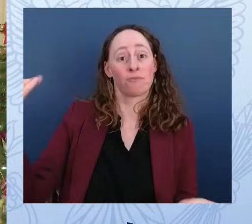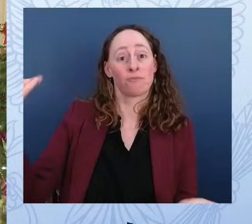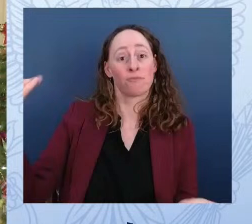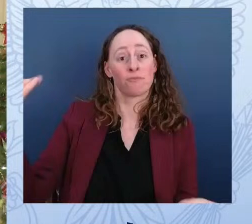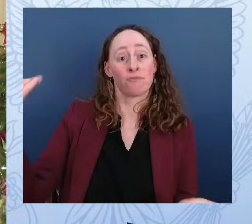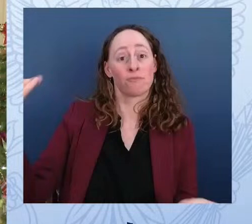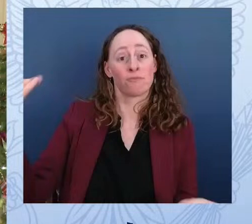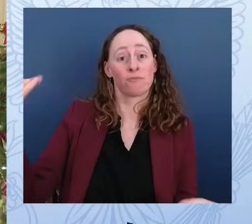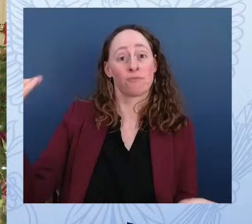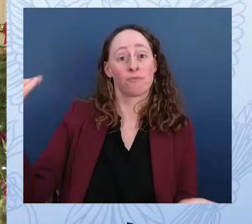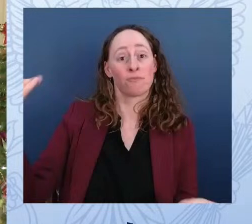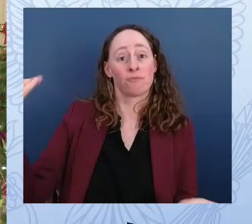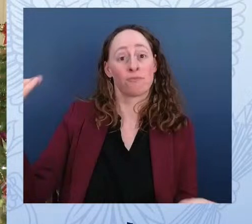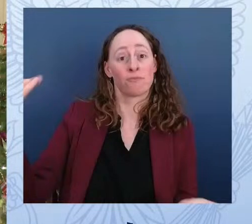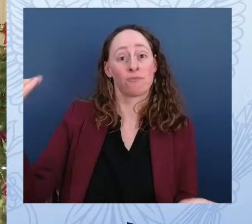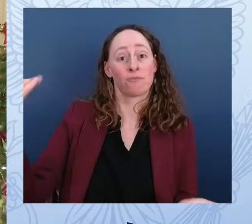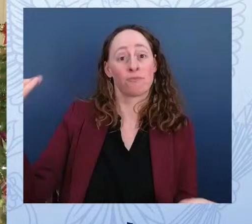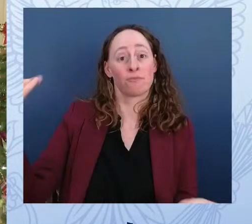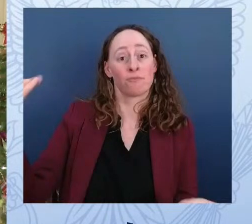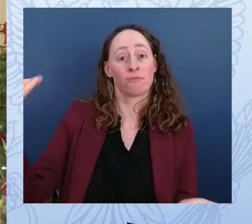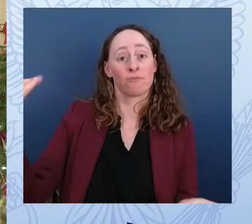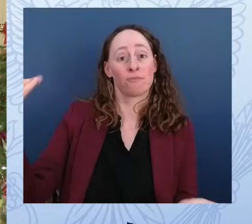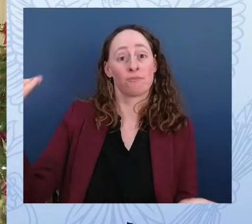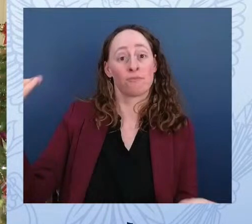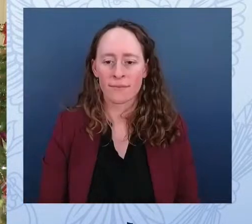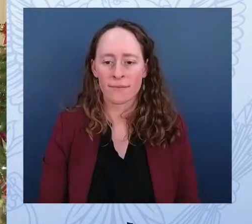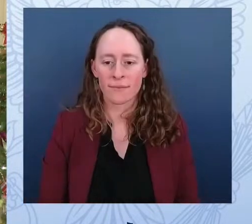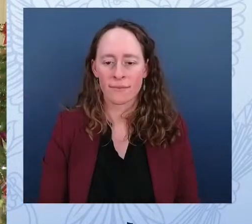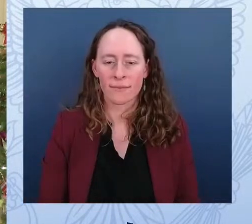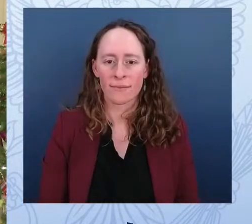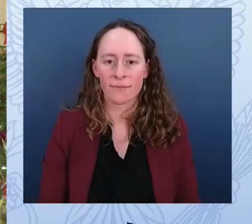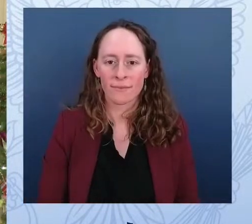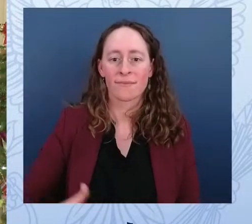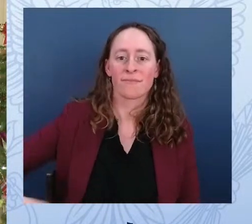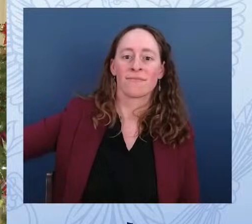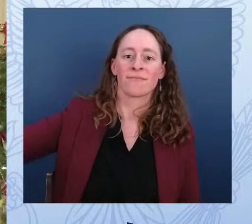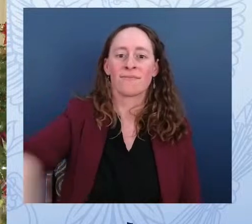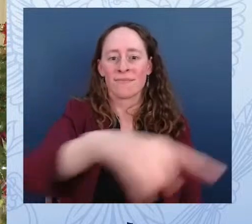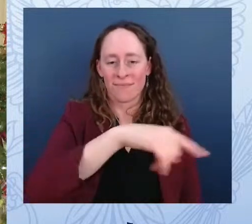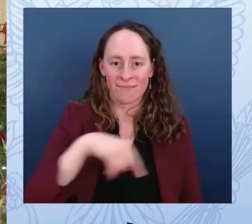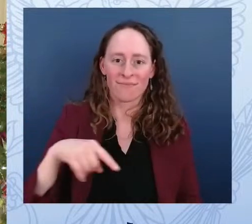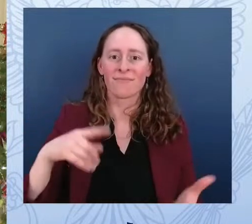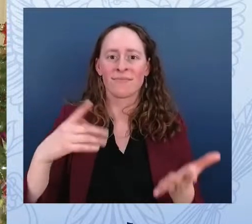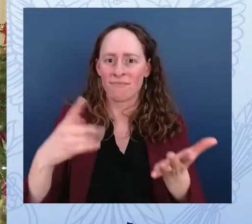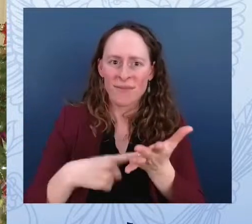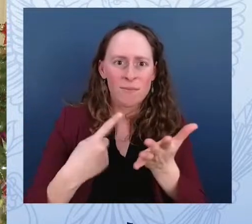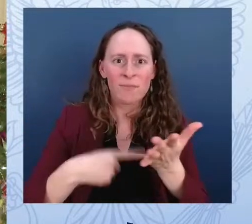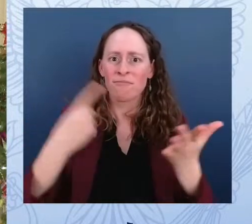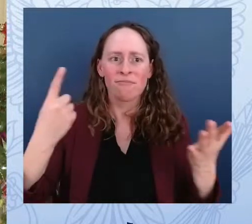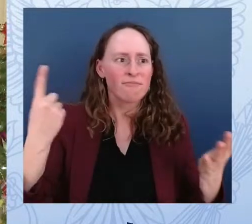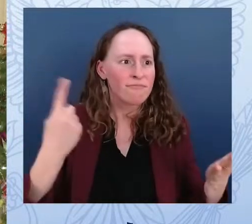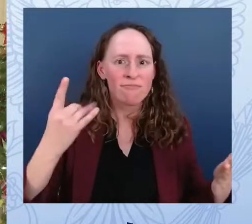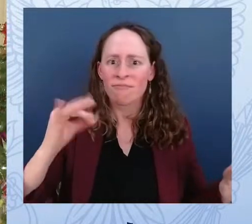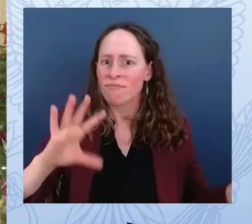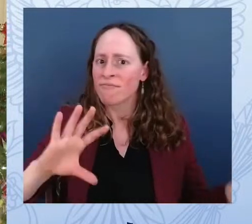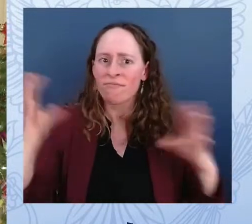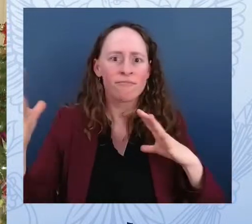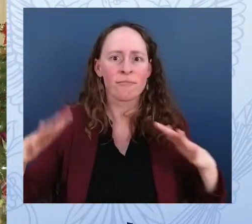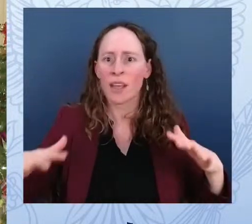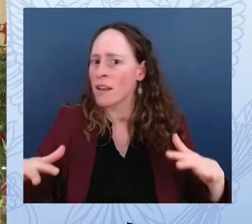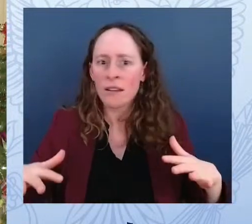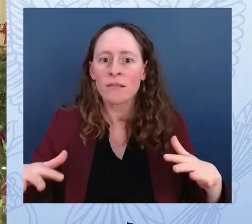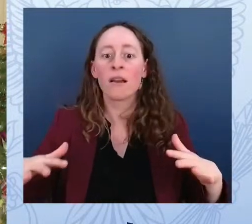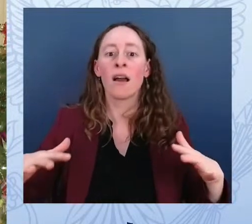there. And so the support from the First Lady and Joining Forces and from all the different communities out there, we thank you for